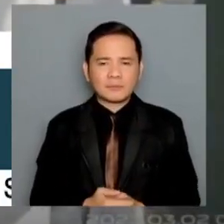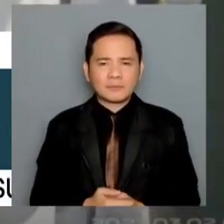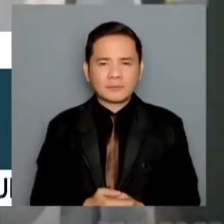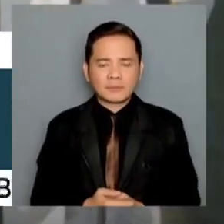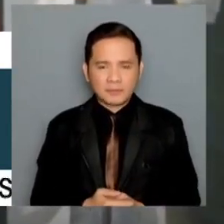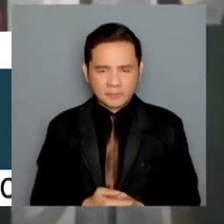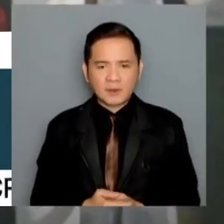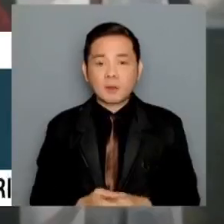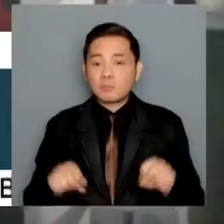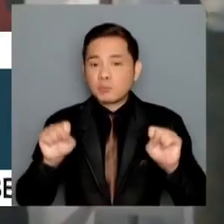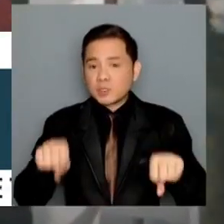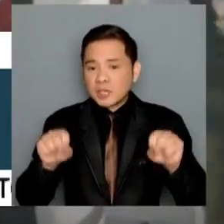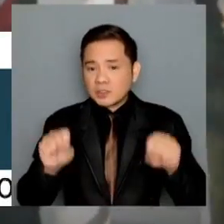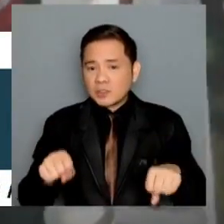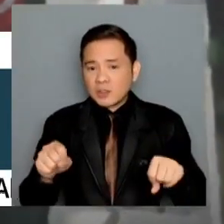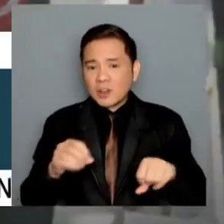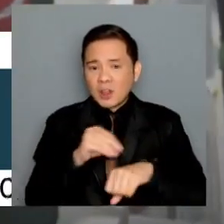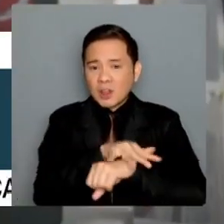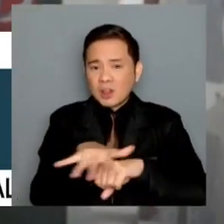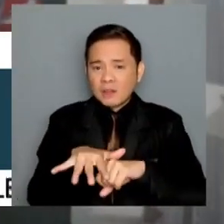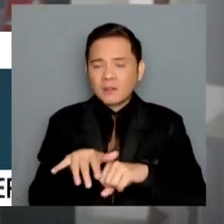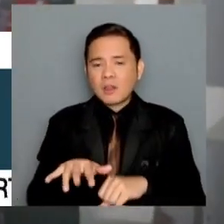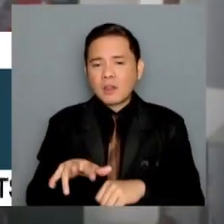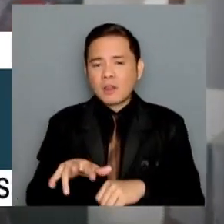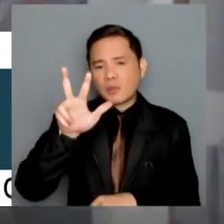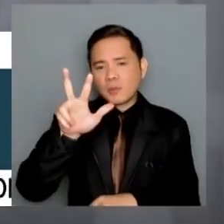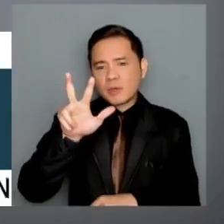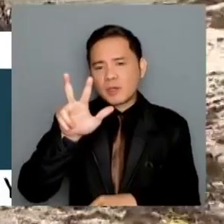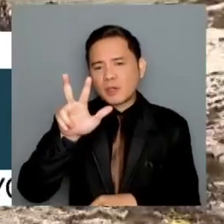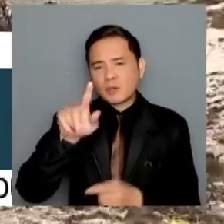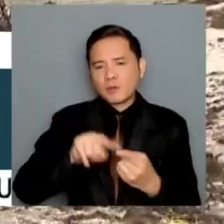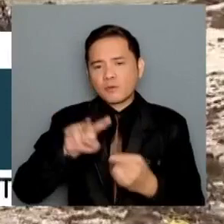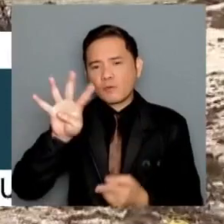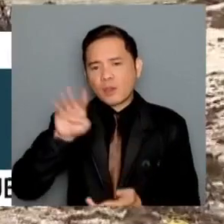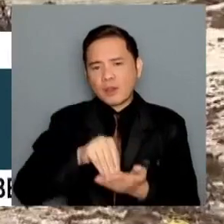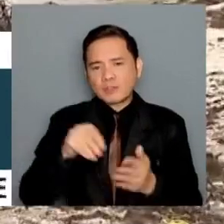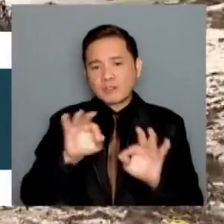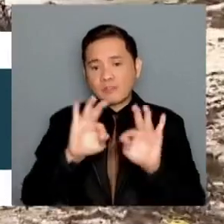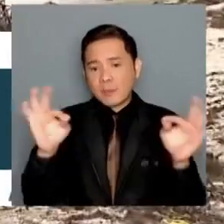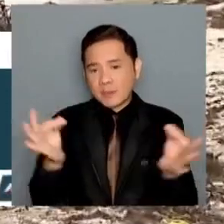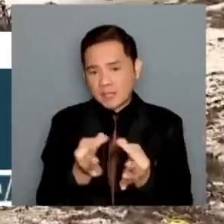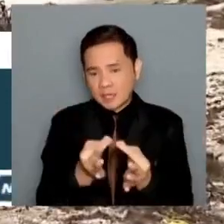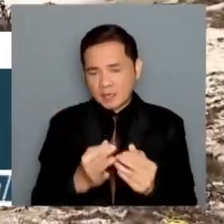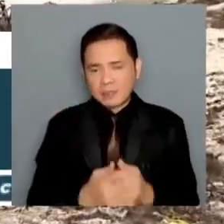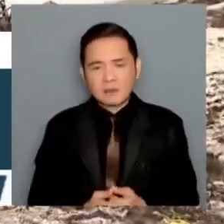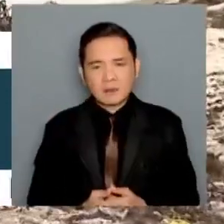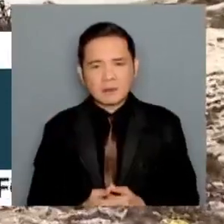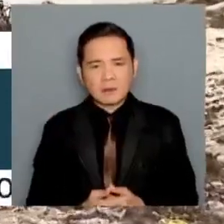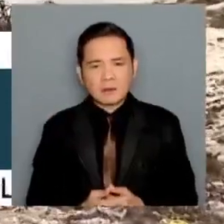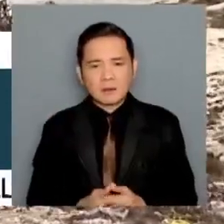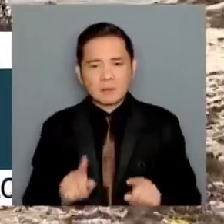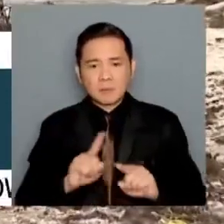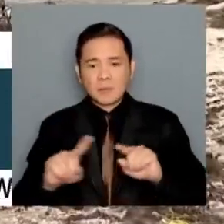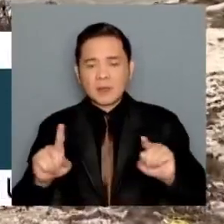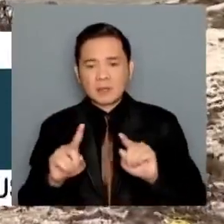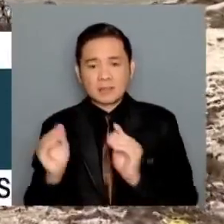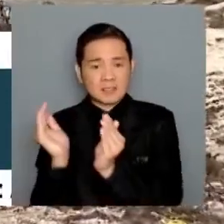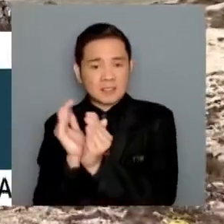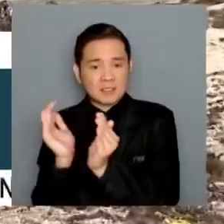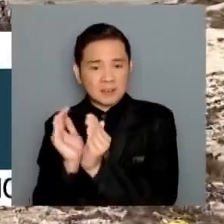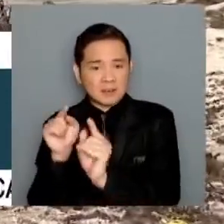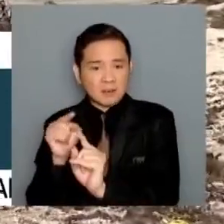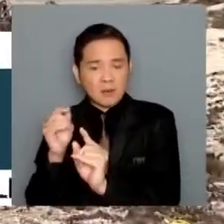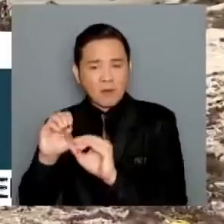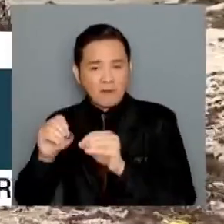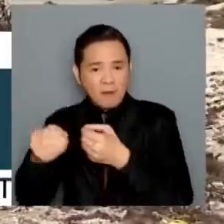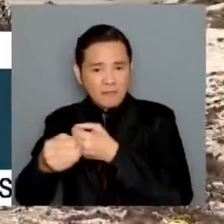spill might reach up to 3,000 to 4,000 families initially. But now the Provincial Social Welfare Office is consolidating